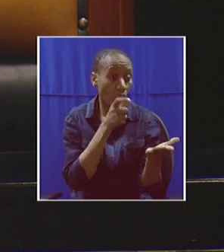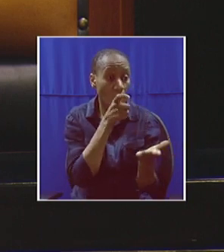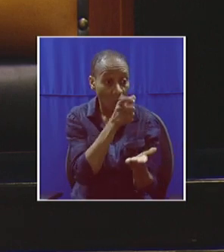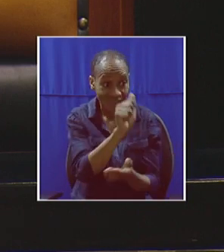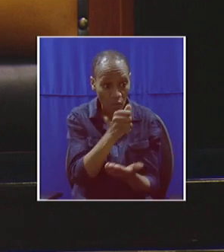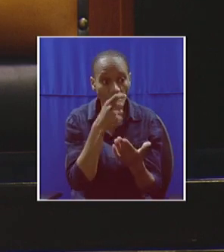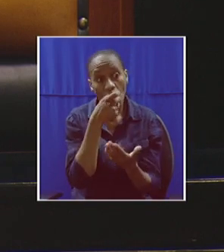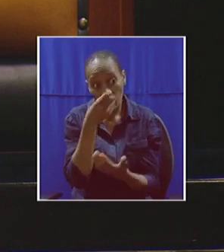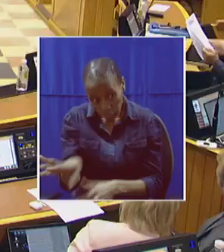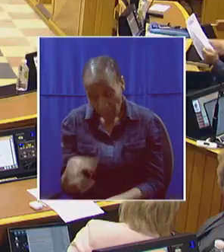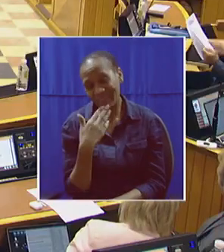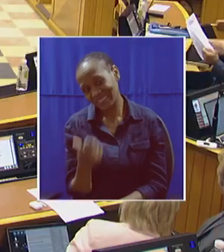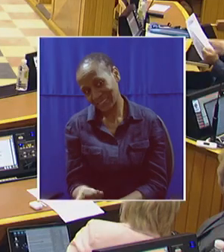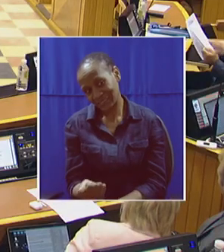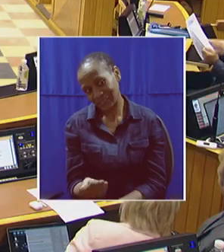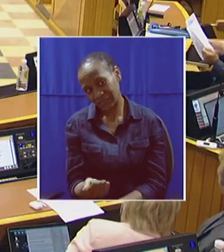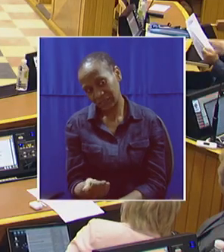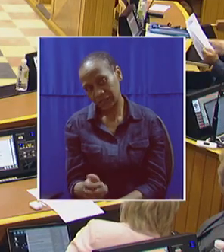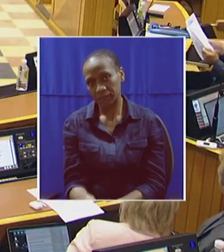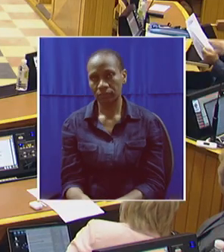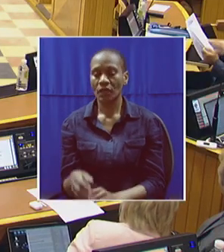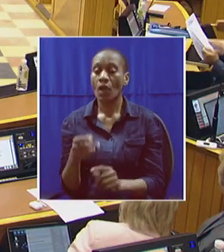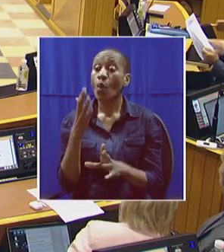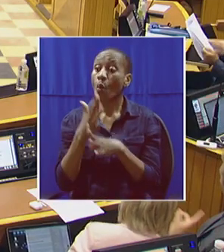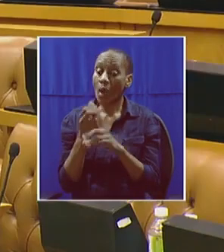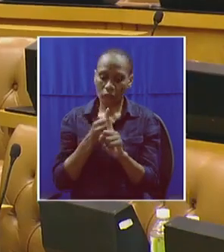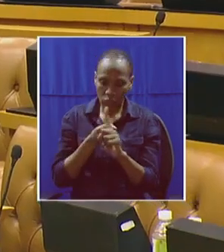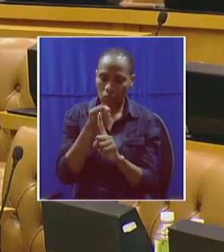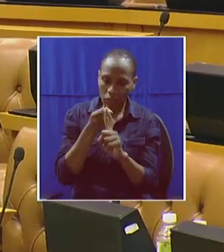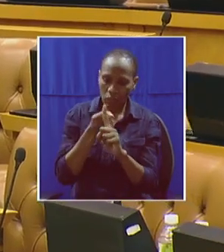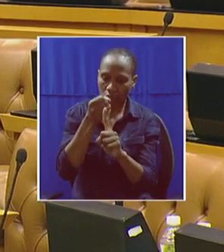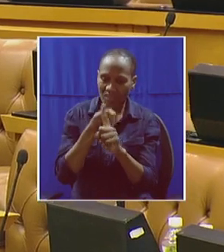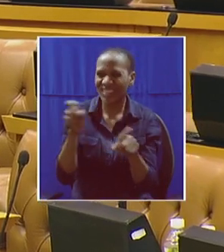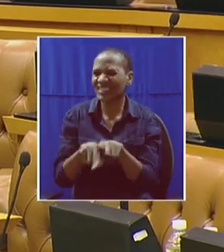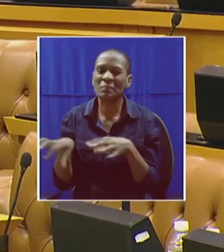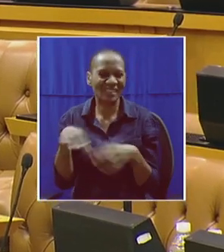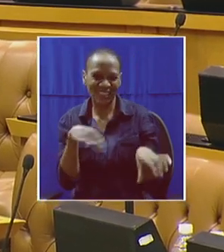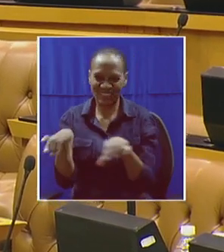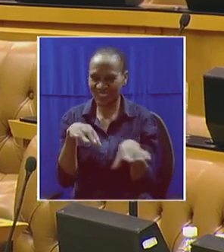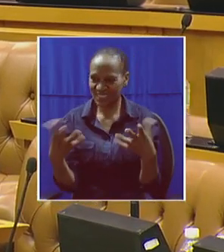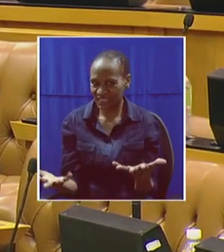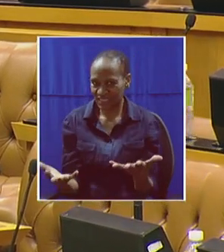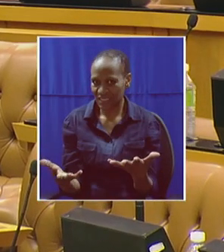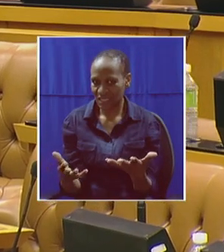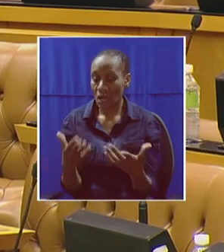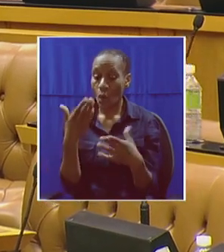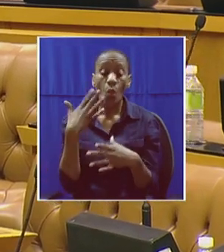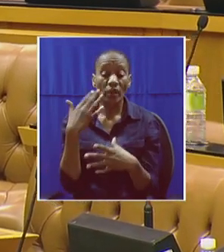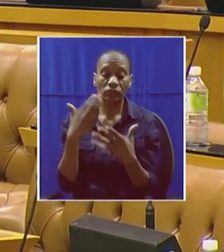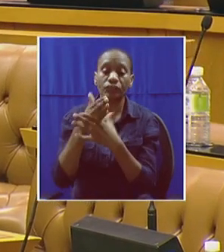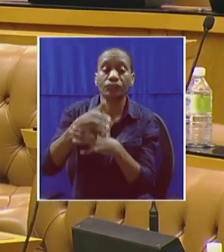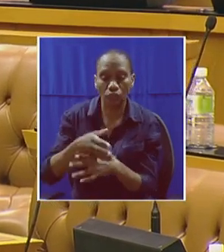please uh lobbying is an activity of promoting